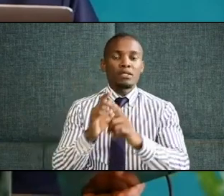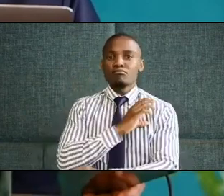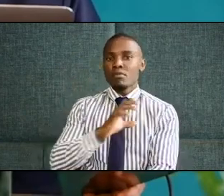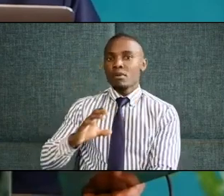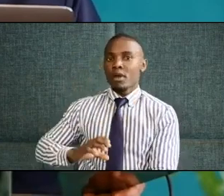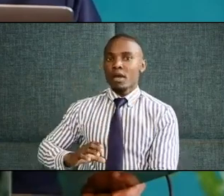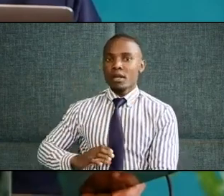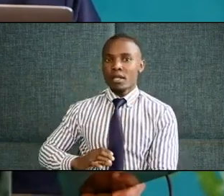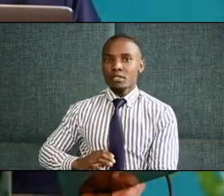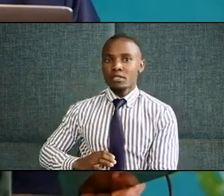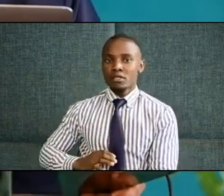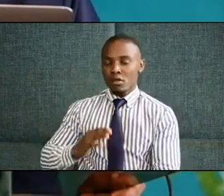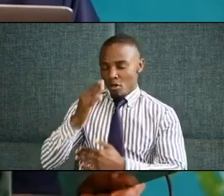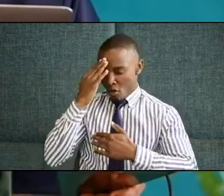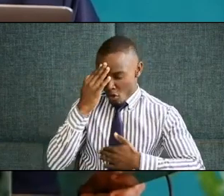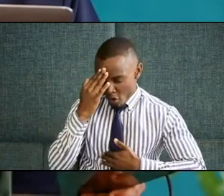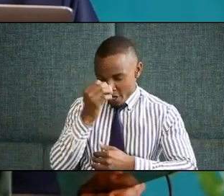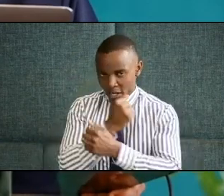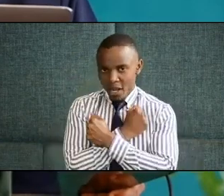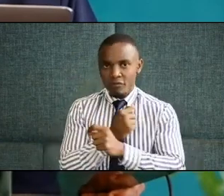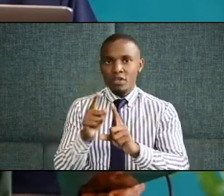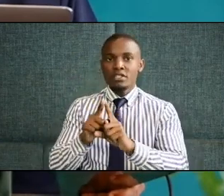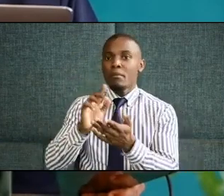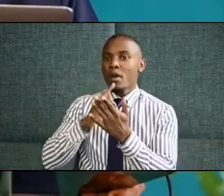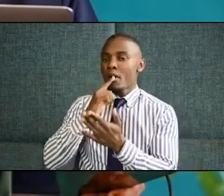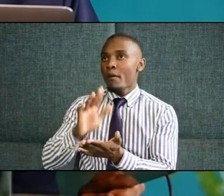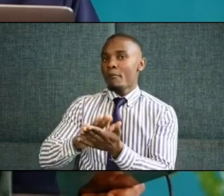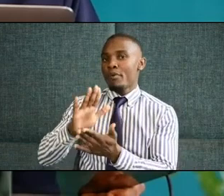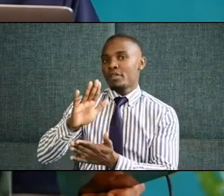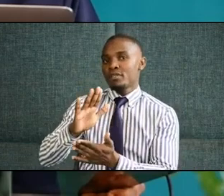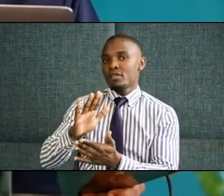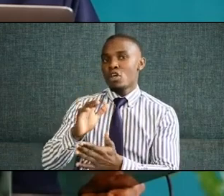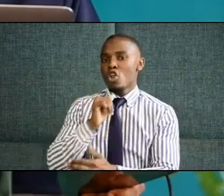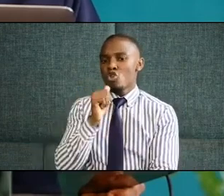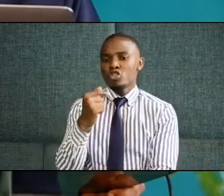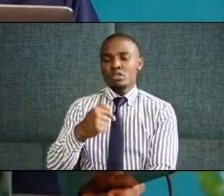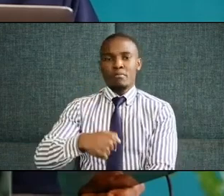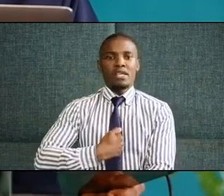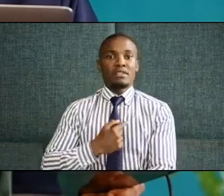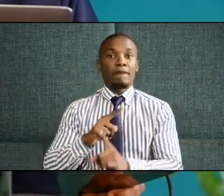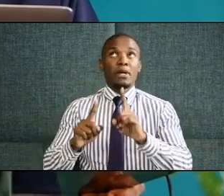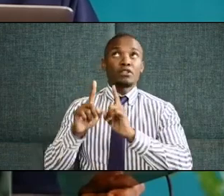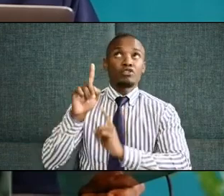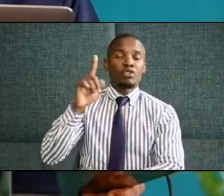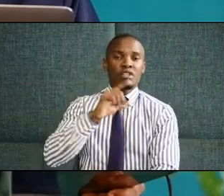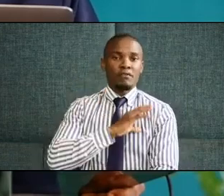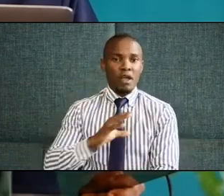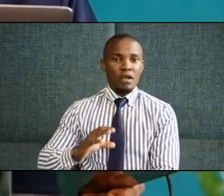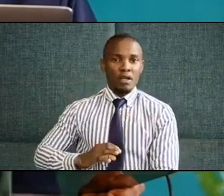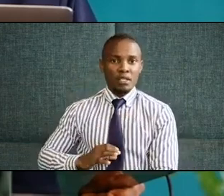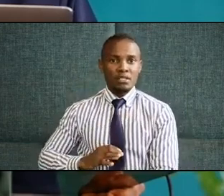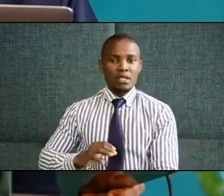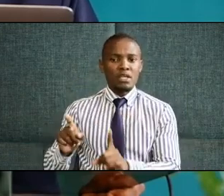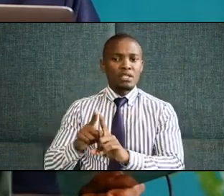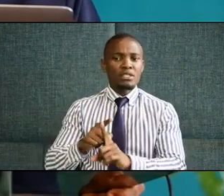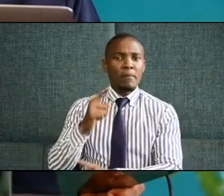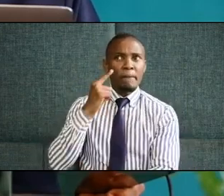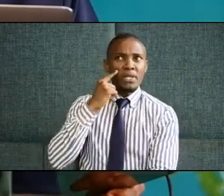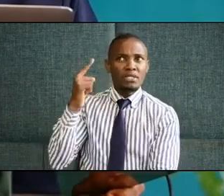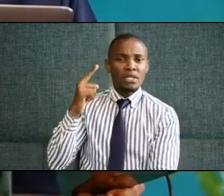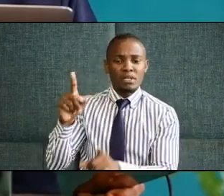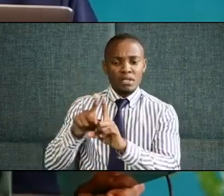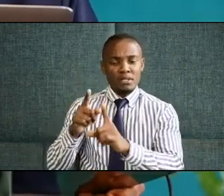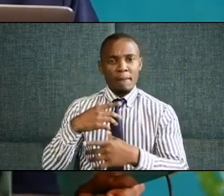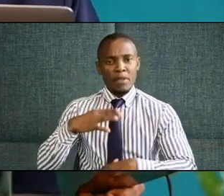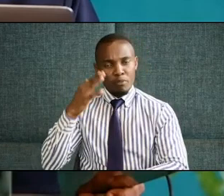Christ. Be honored, loved, and exalted. Not I, but Christ. Be seen, be